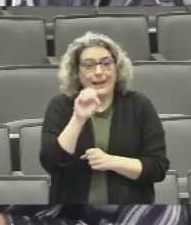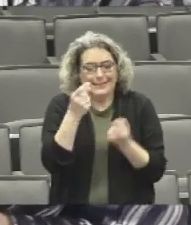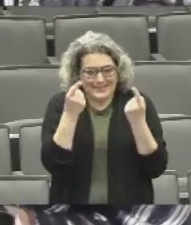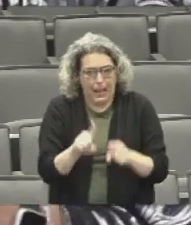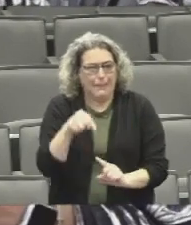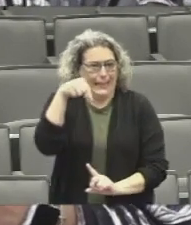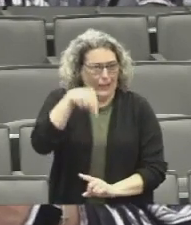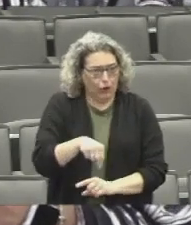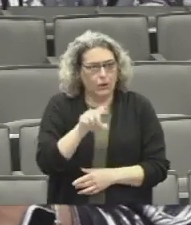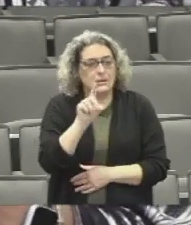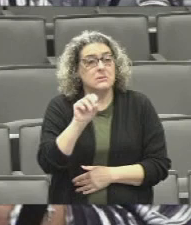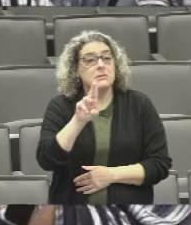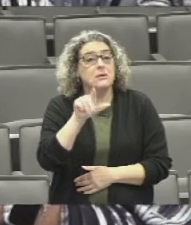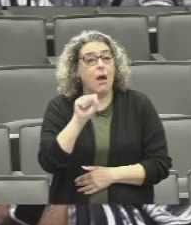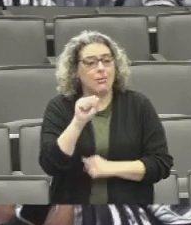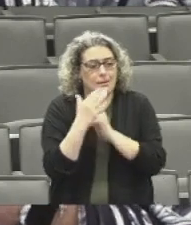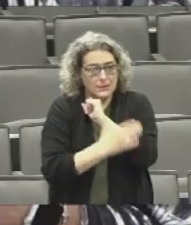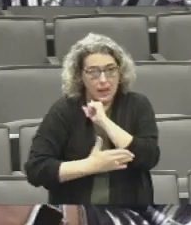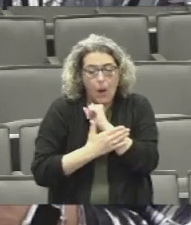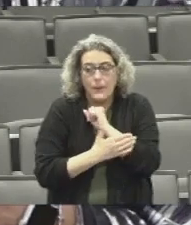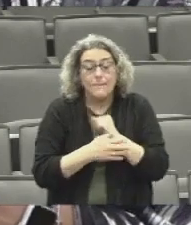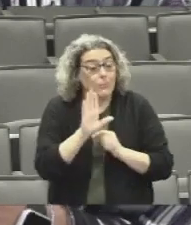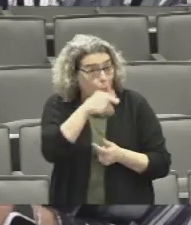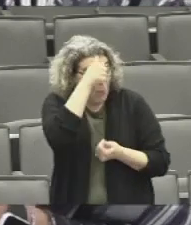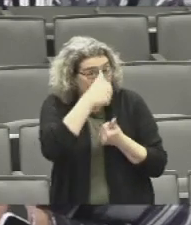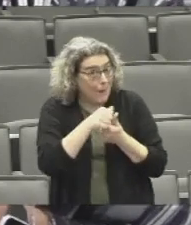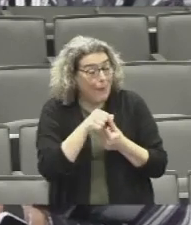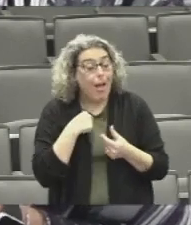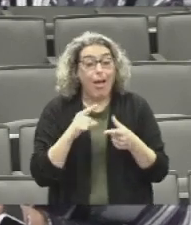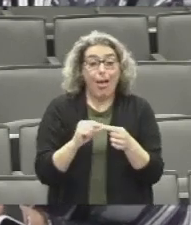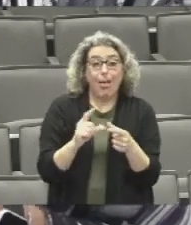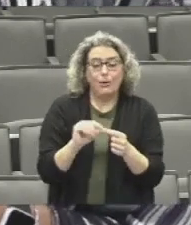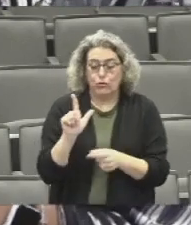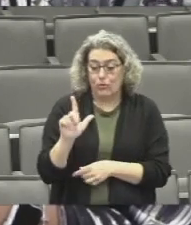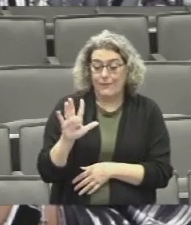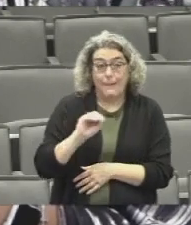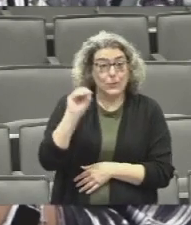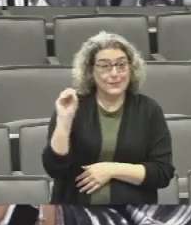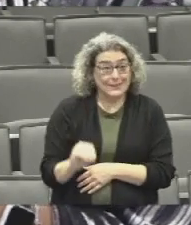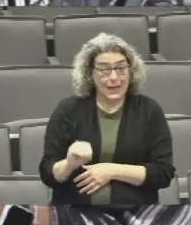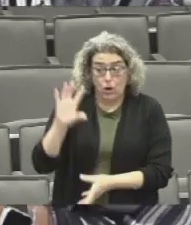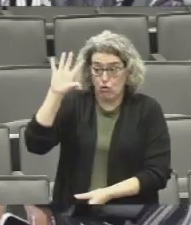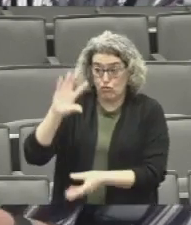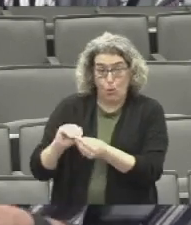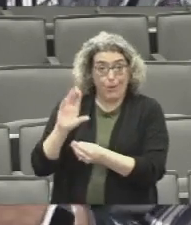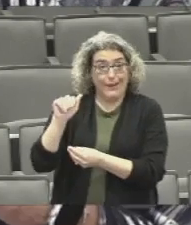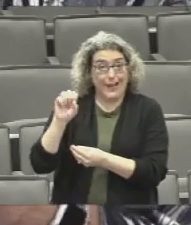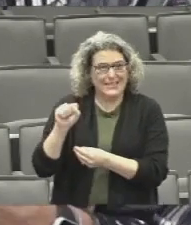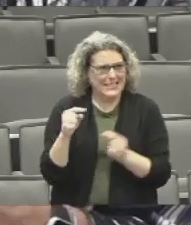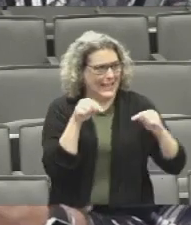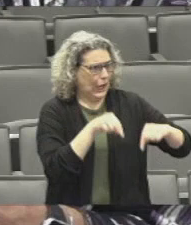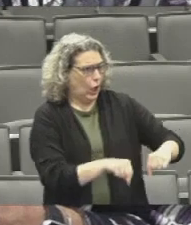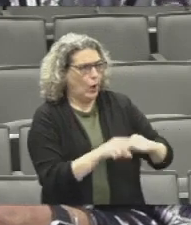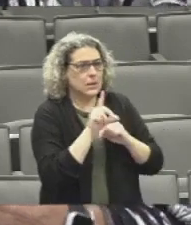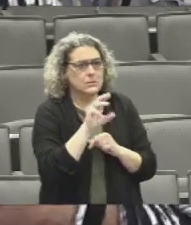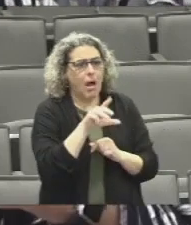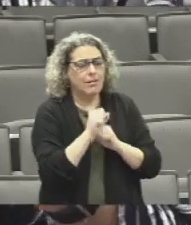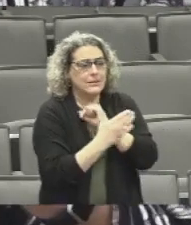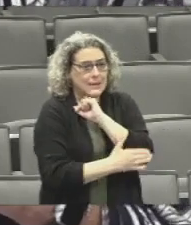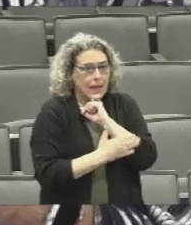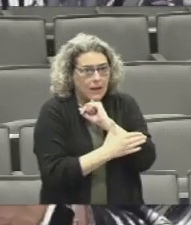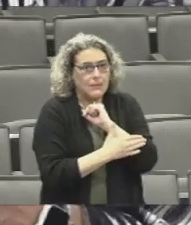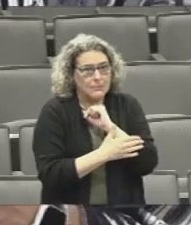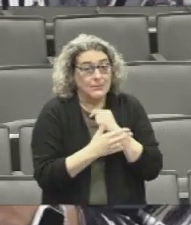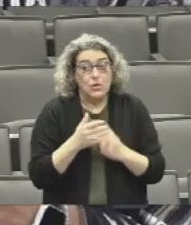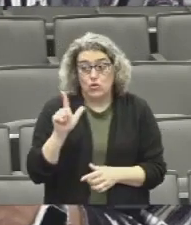Douglas County, which is good. Remember I said 25% of the total cases we have in Douglas County and